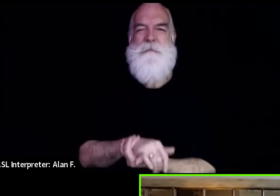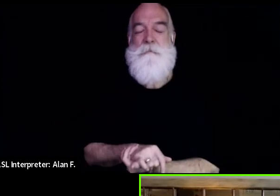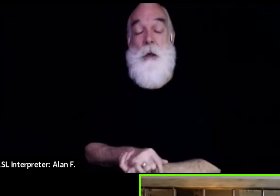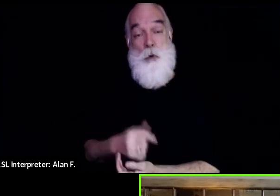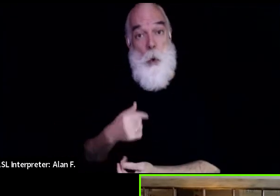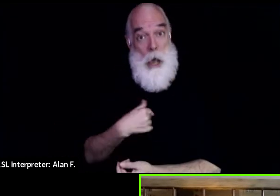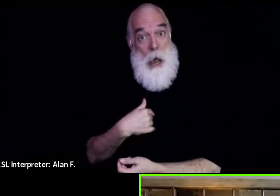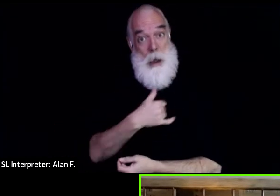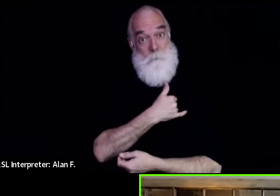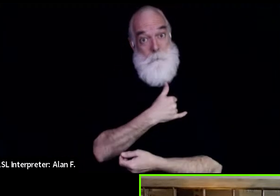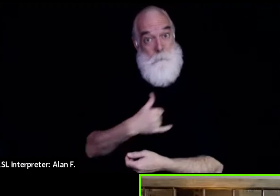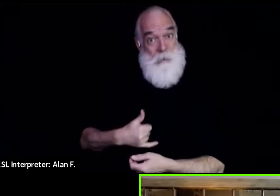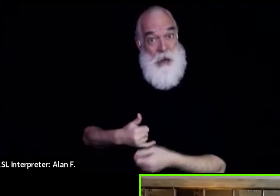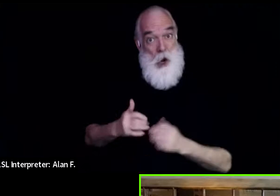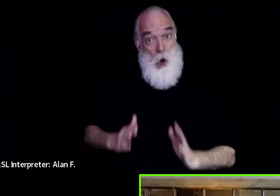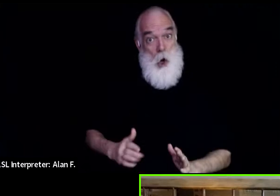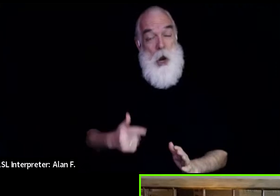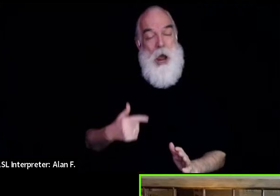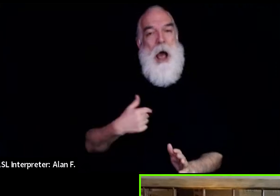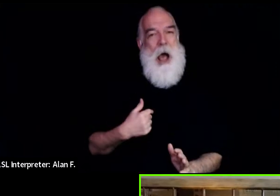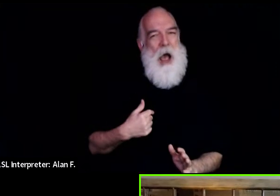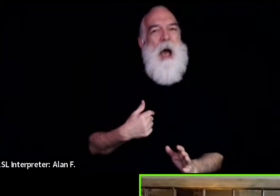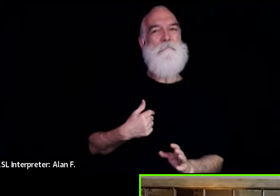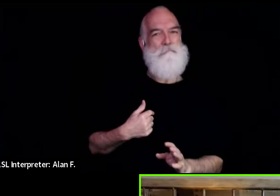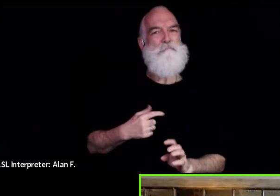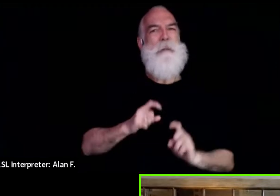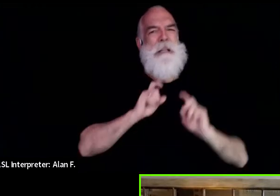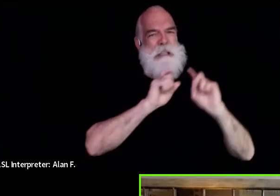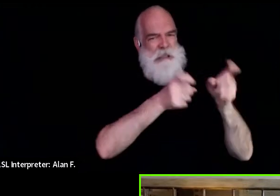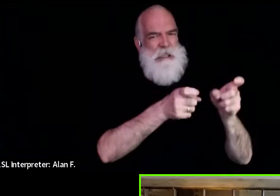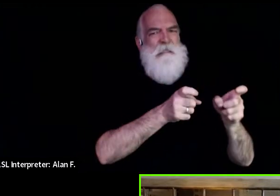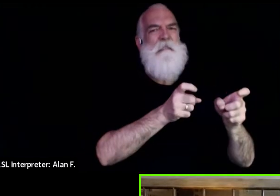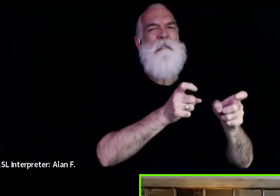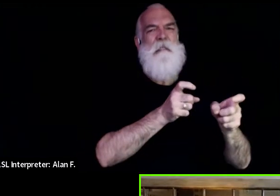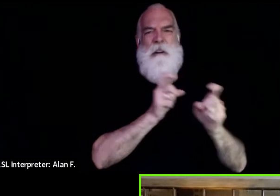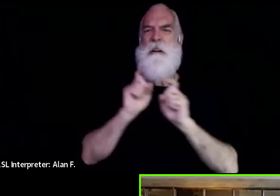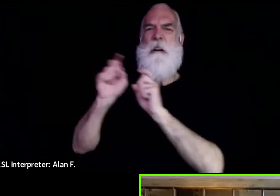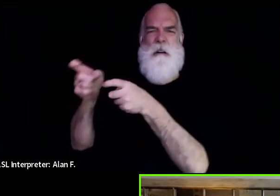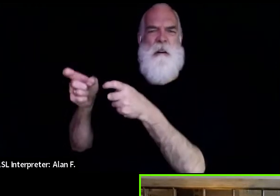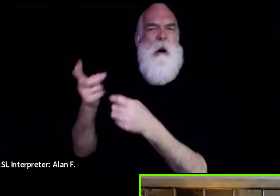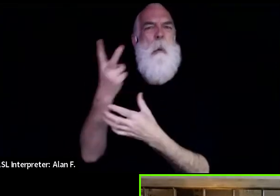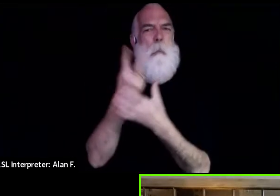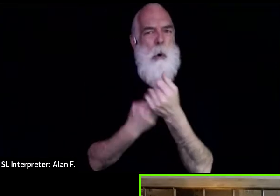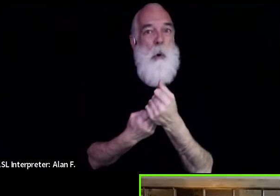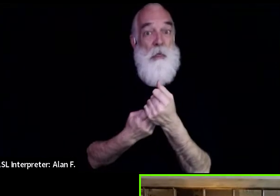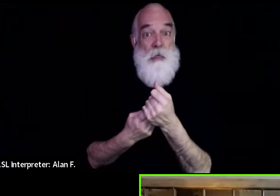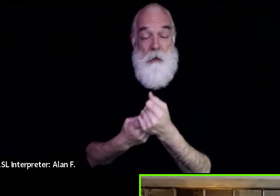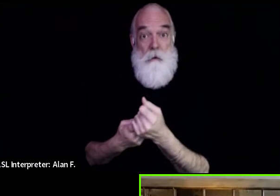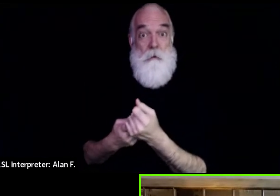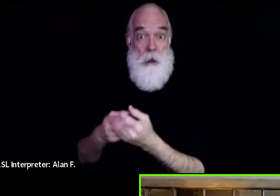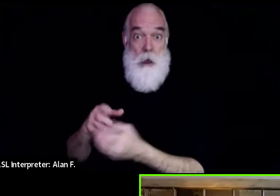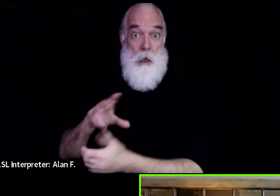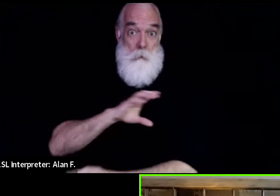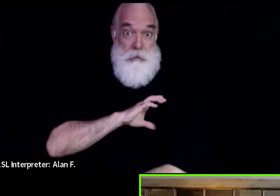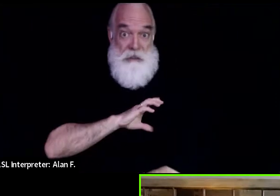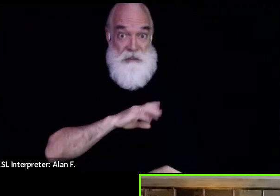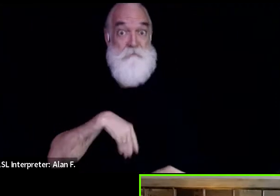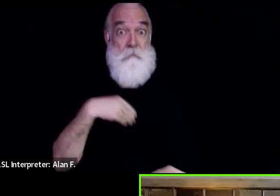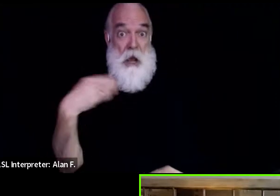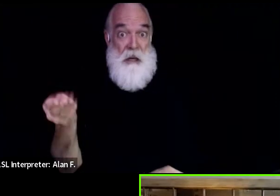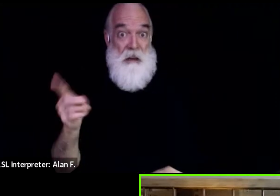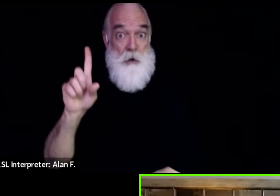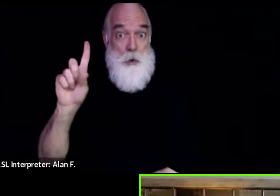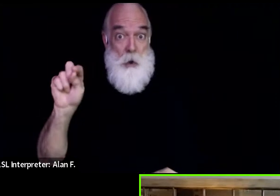I gave our officers a 30% pay increase. Yeah. But I also did a lot of work towards closing our jail